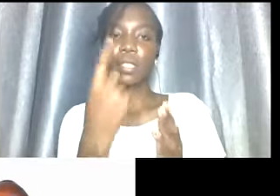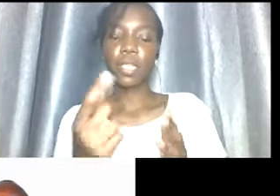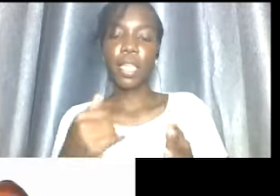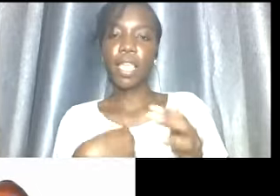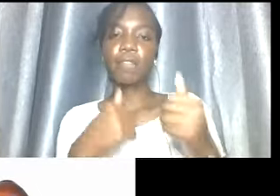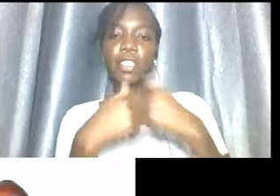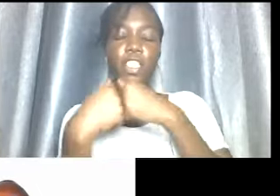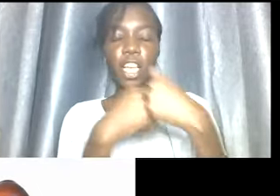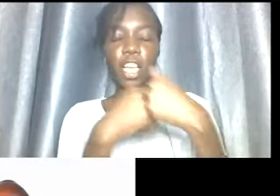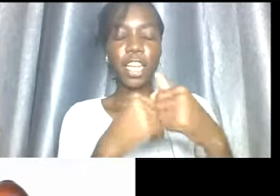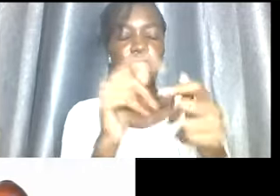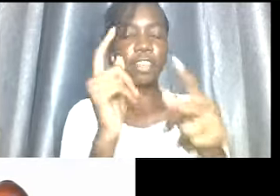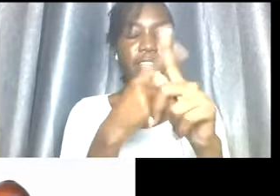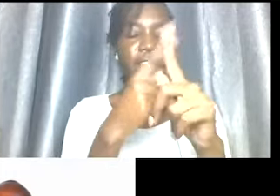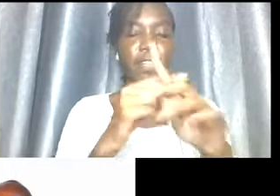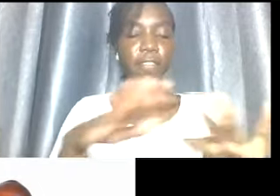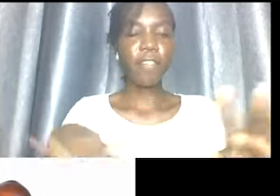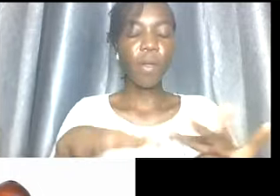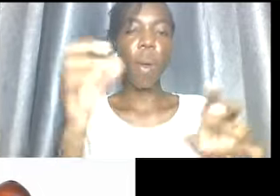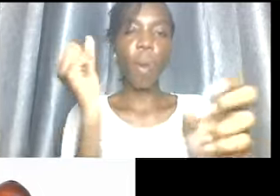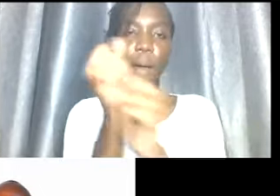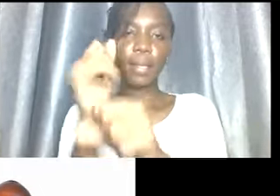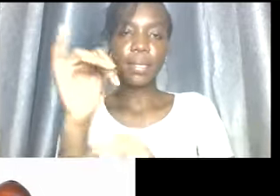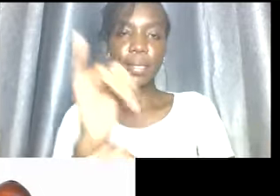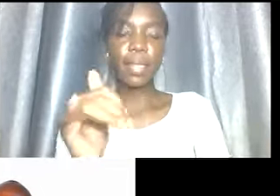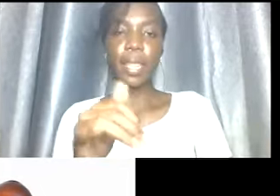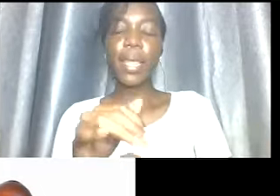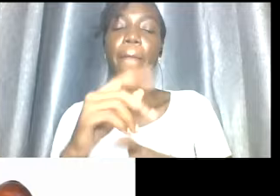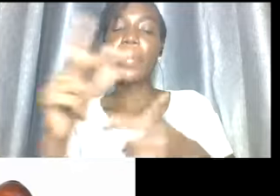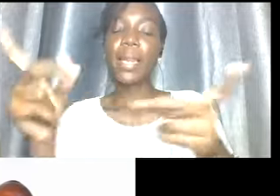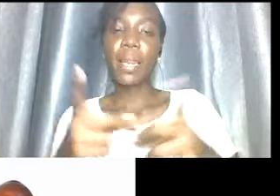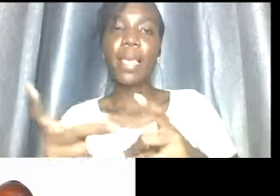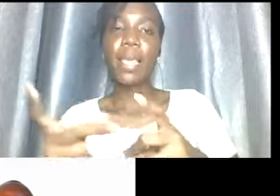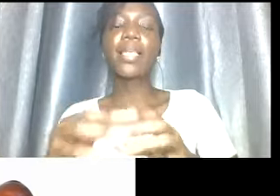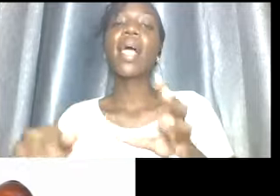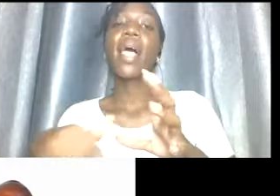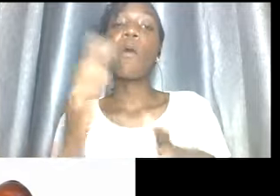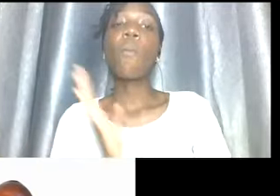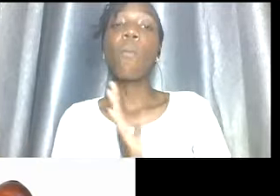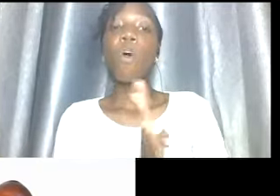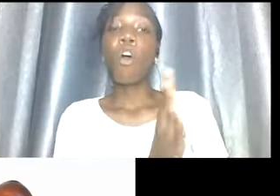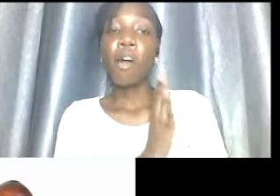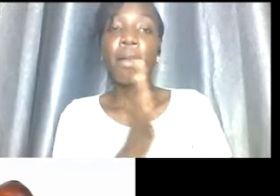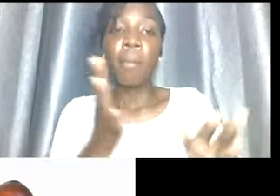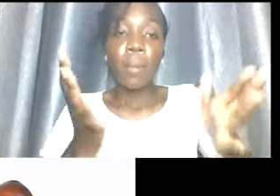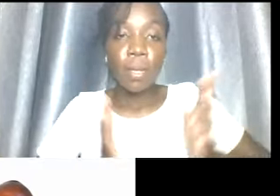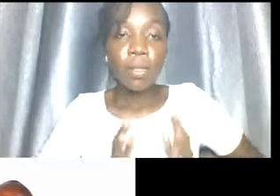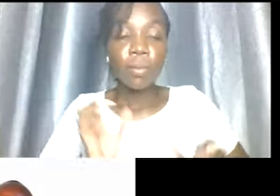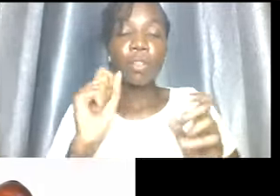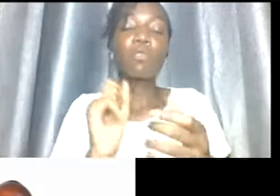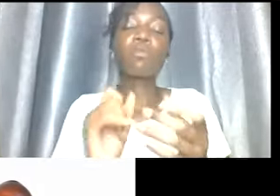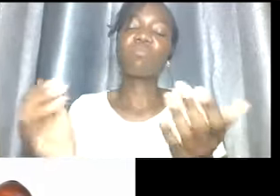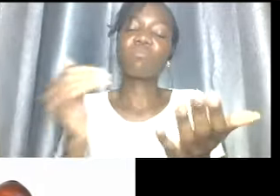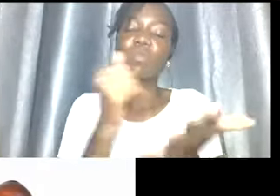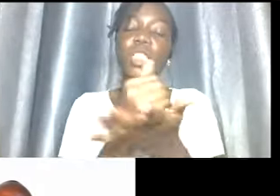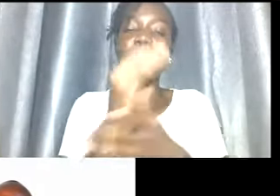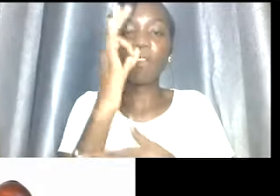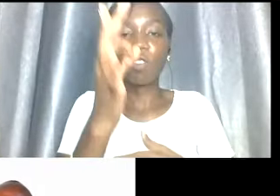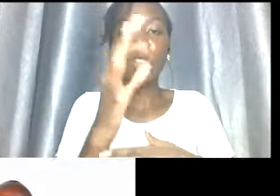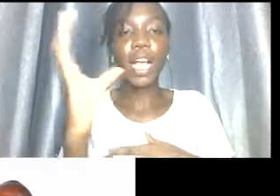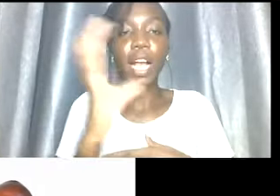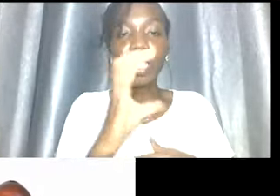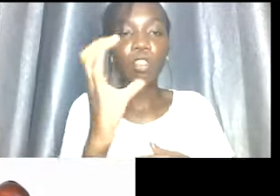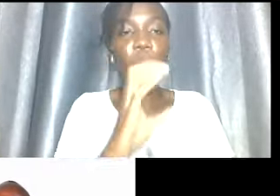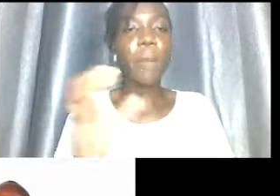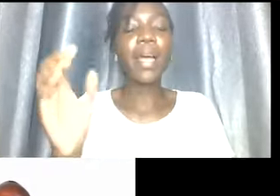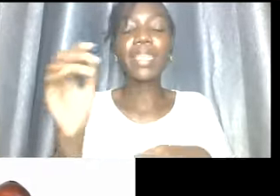and working to stay afloat and aboard, how does one incorporate the futuristic customer